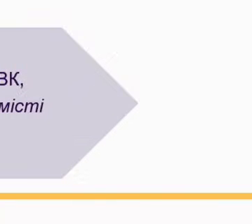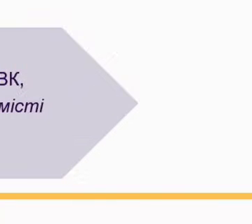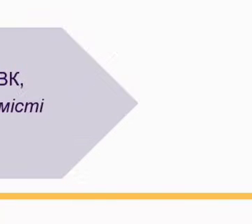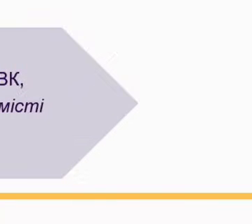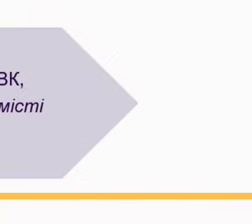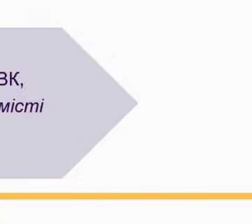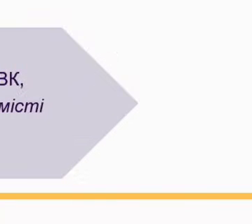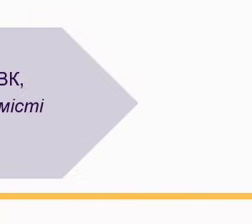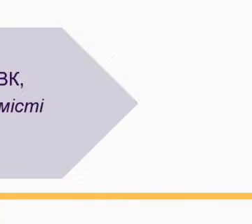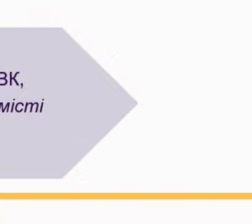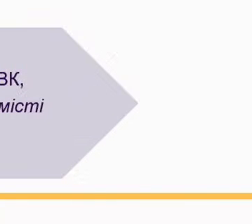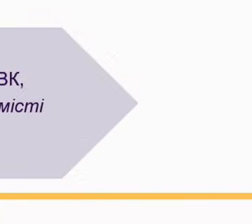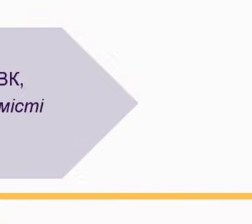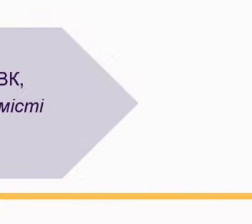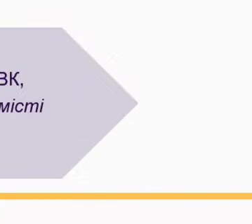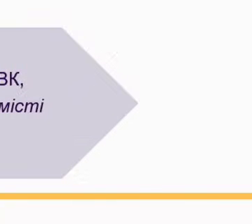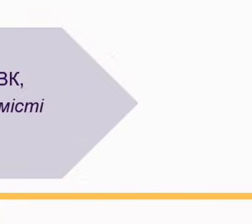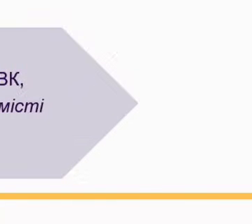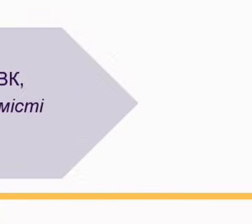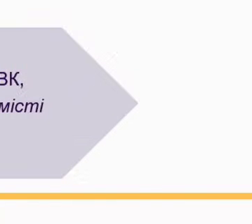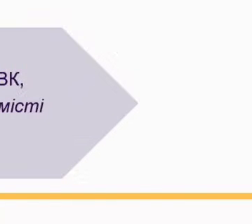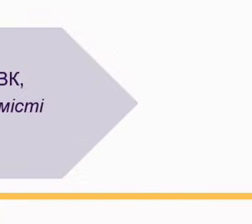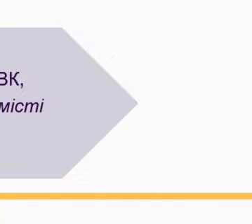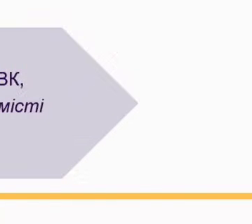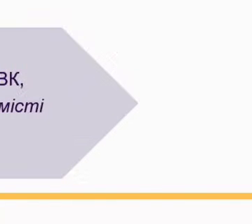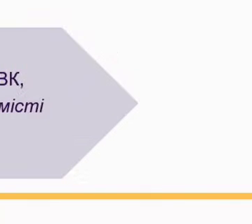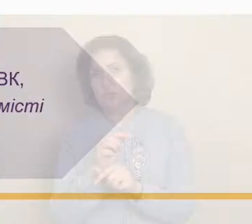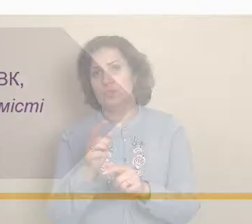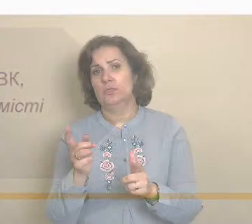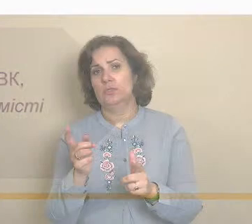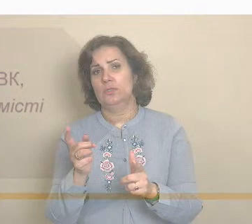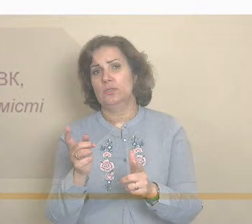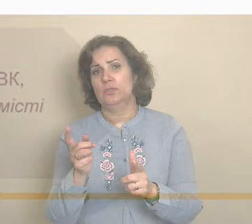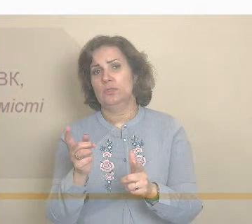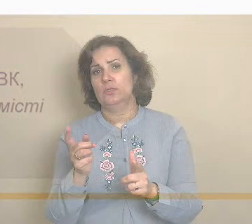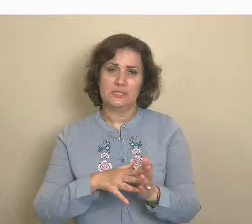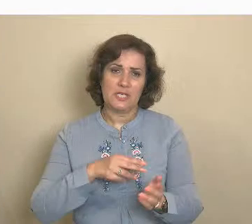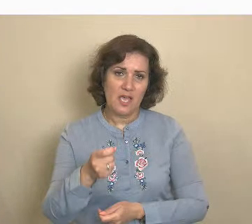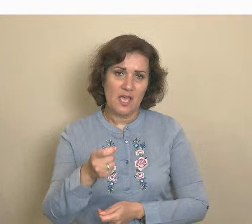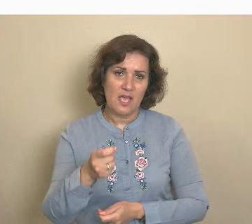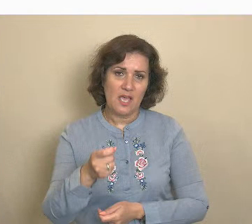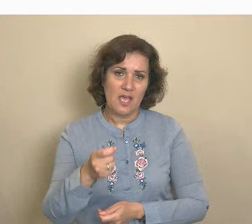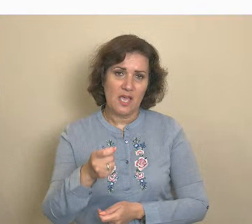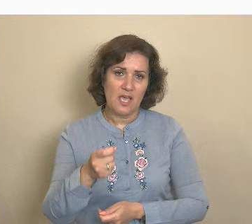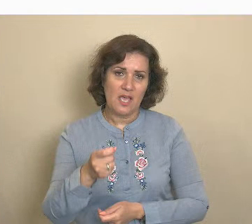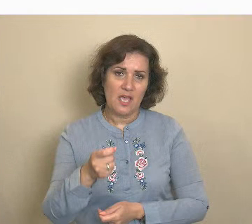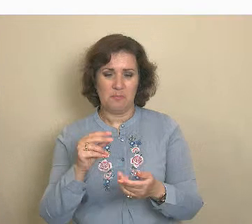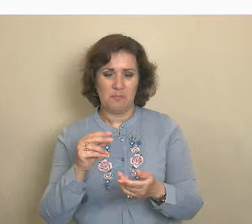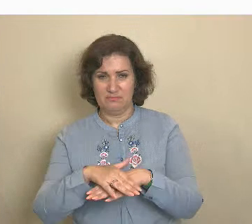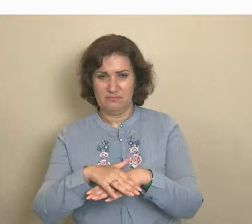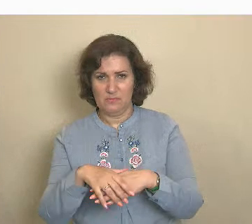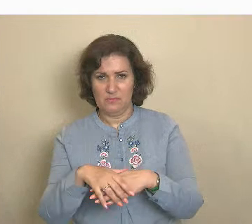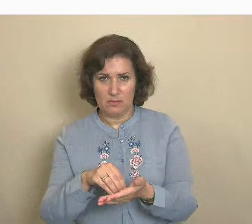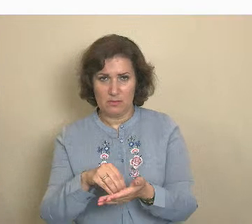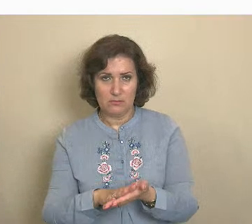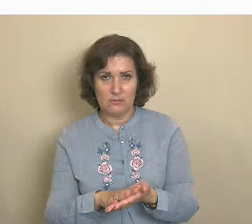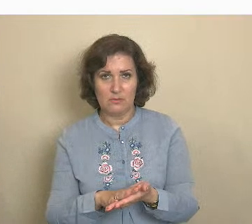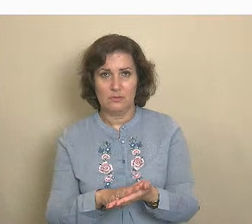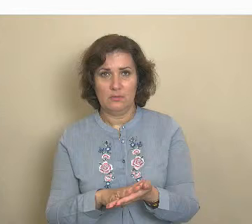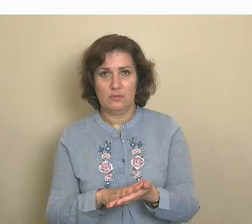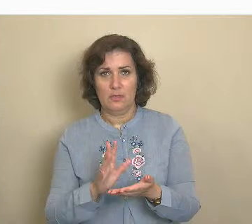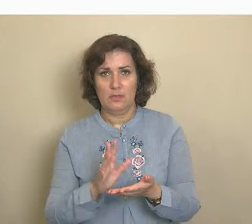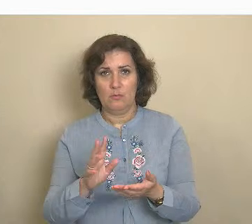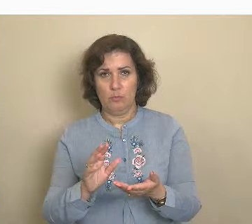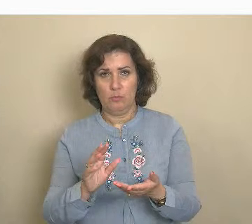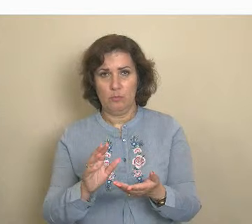the city to Rayon. So city level receives the consolidated data and basically